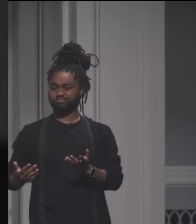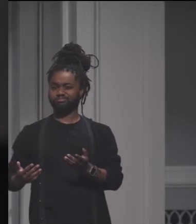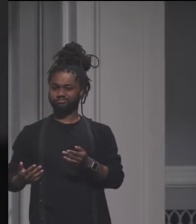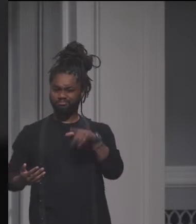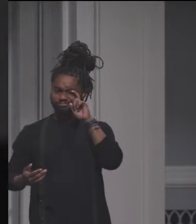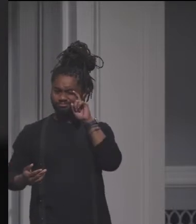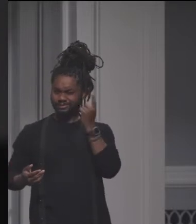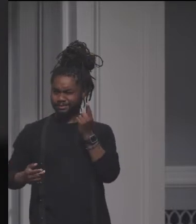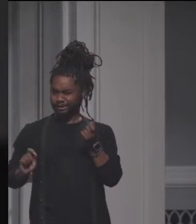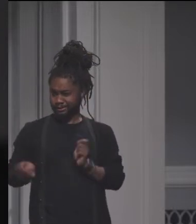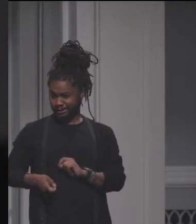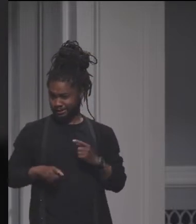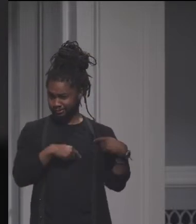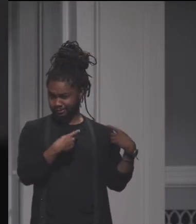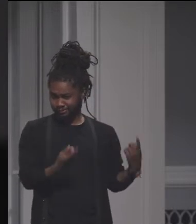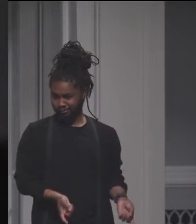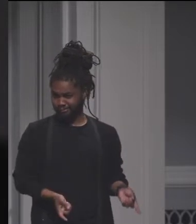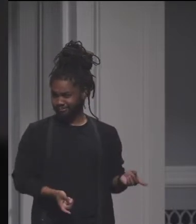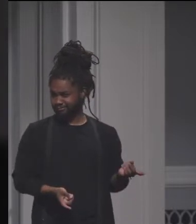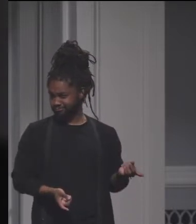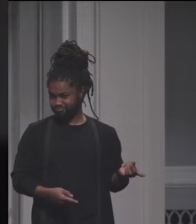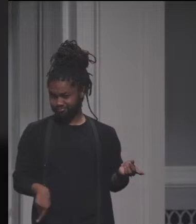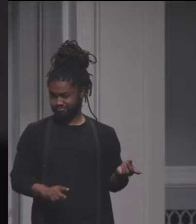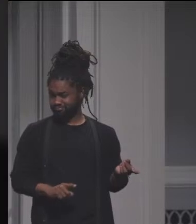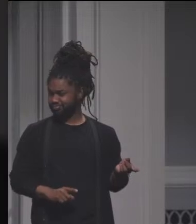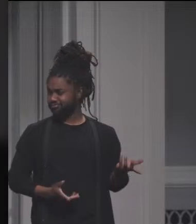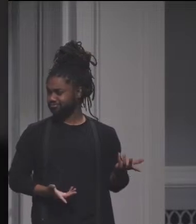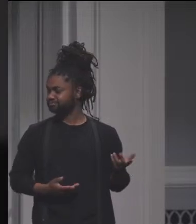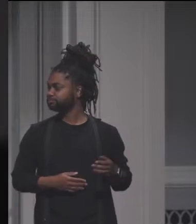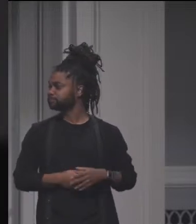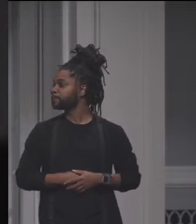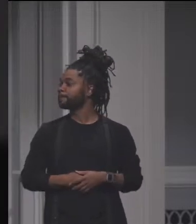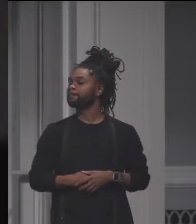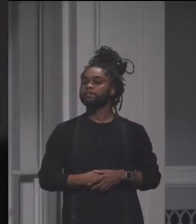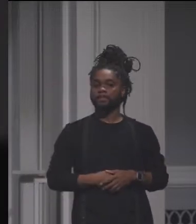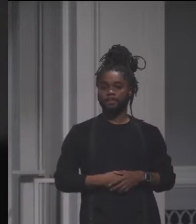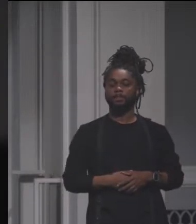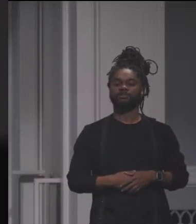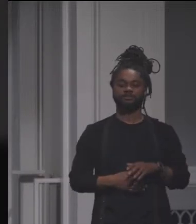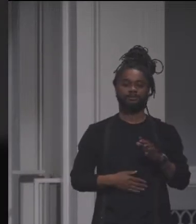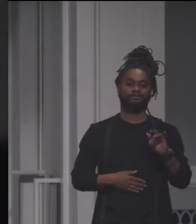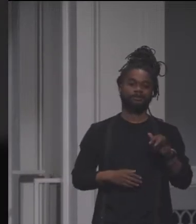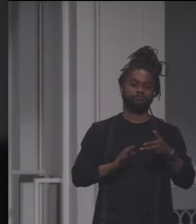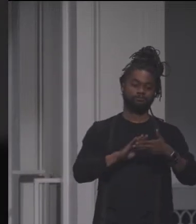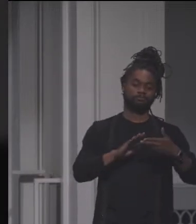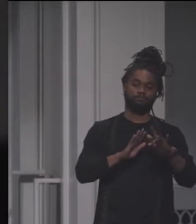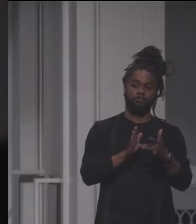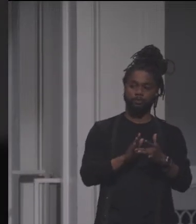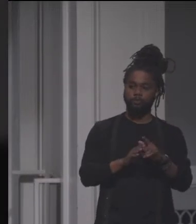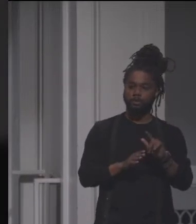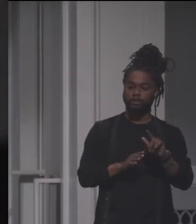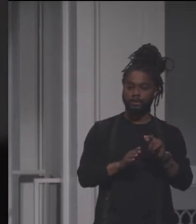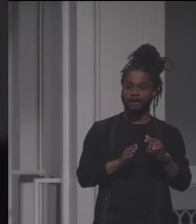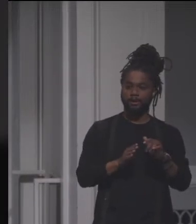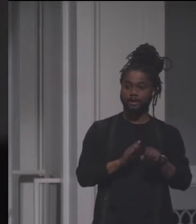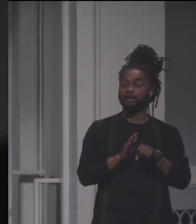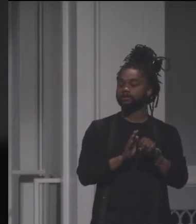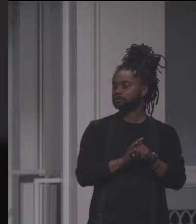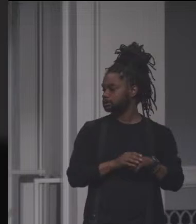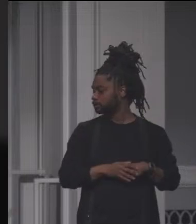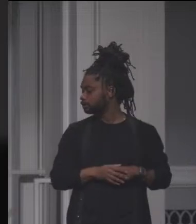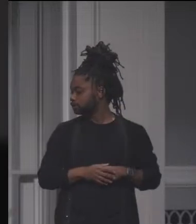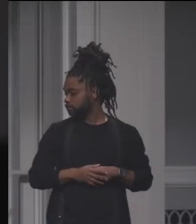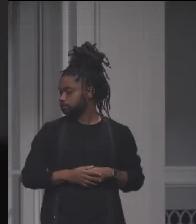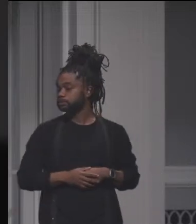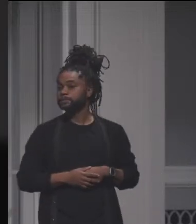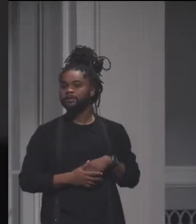then? Have things changed since then? So that's the Middle Ages. Griffith's primary interest is in the earlier part of the